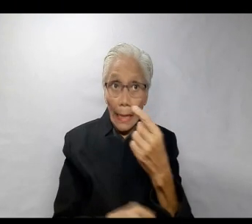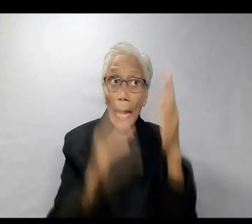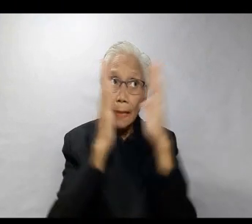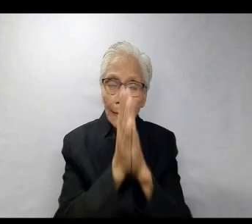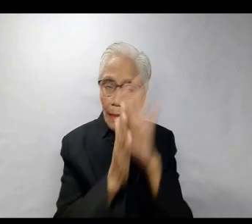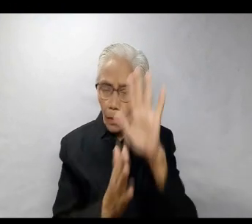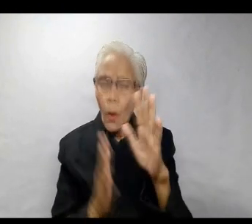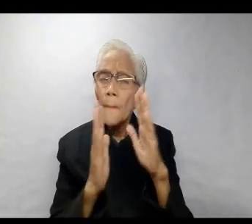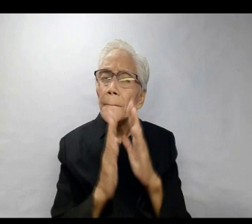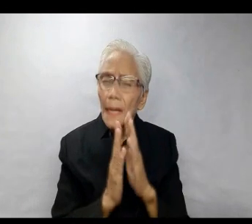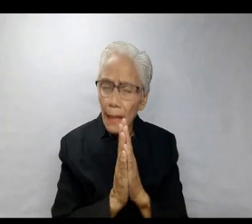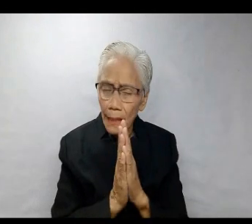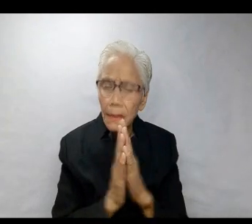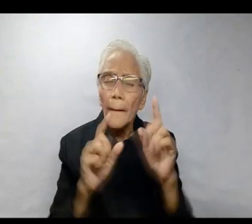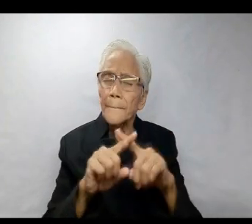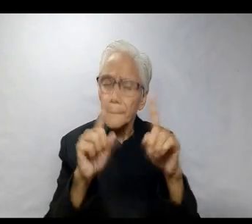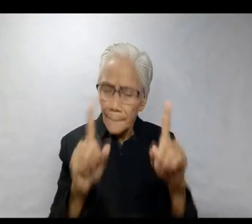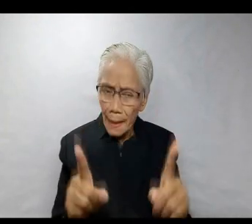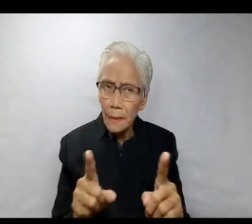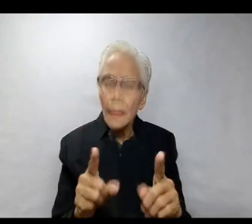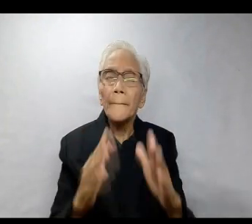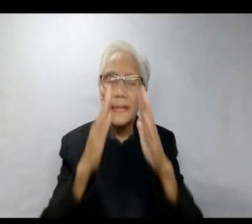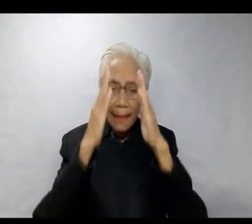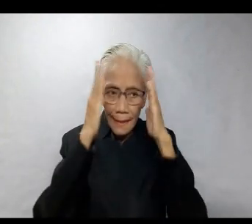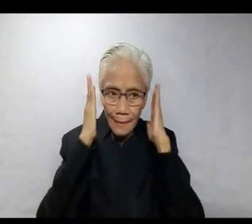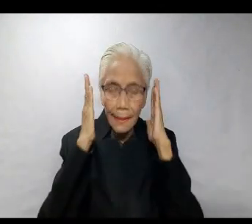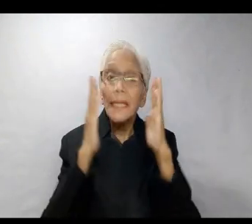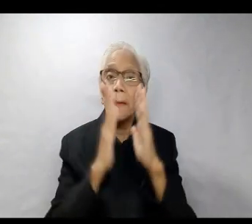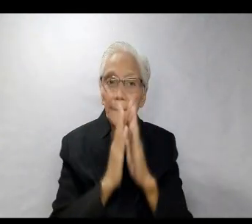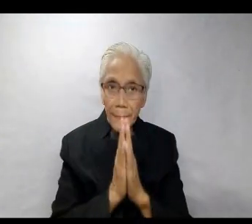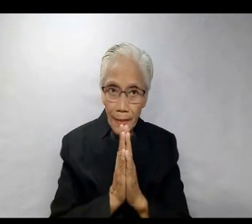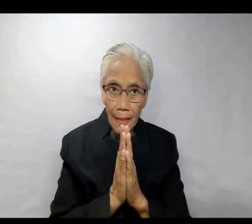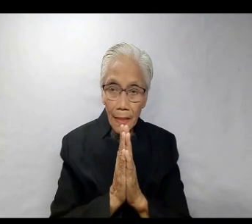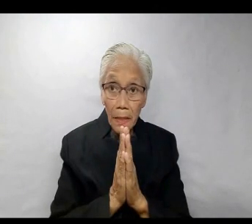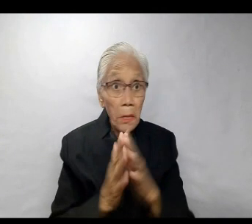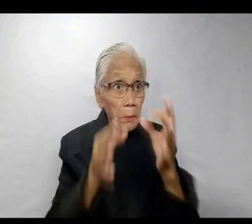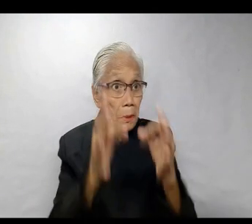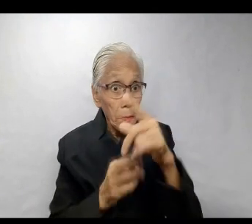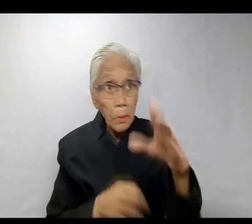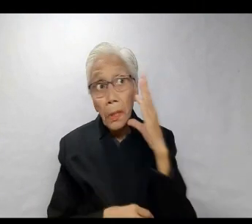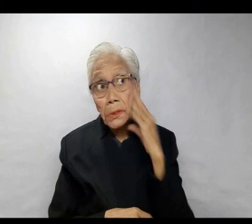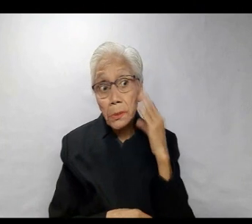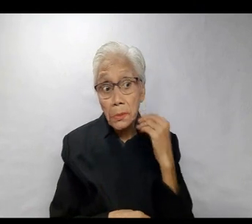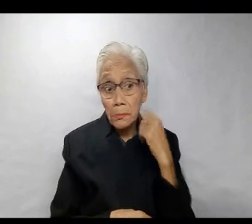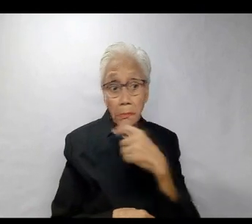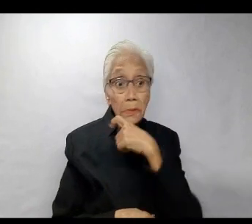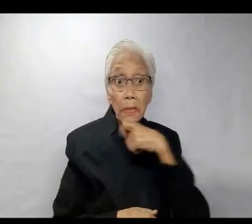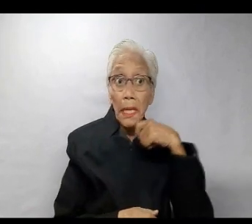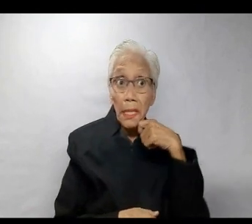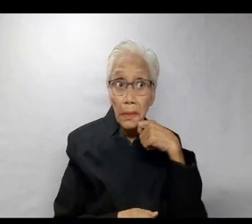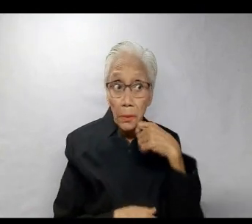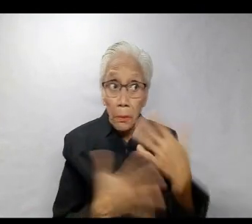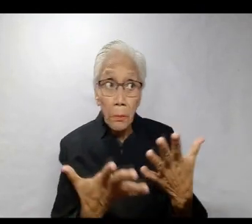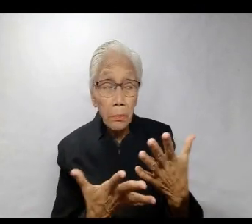prayers, but more importantly, with your listening prayers. And if you experience dryness in